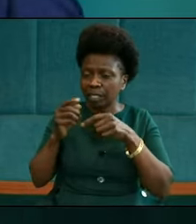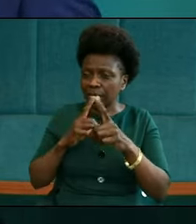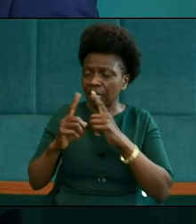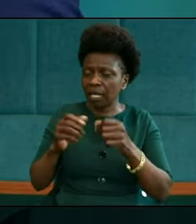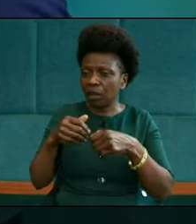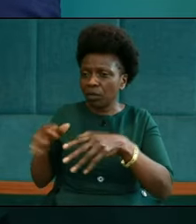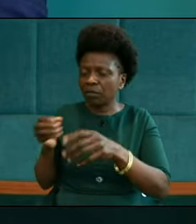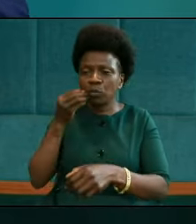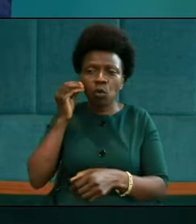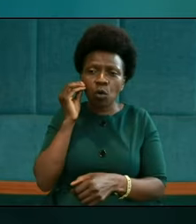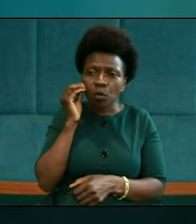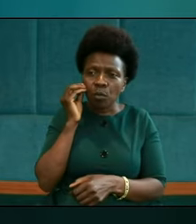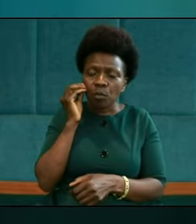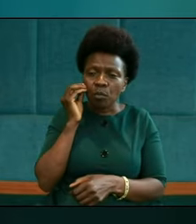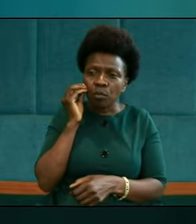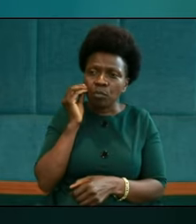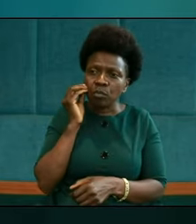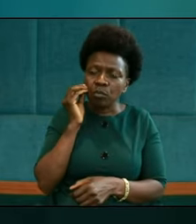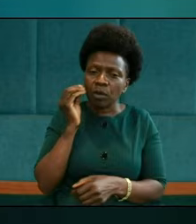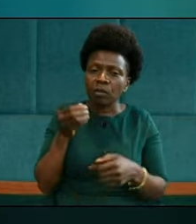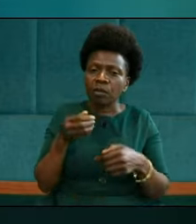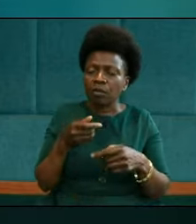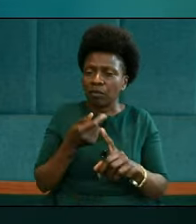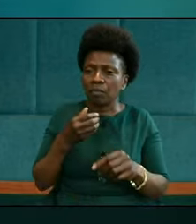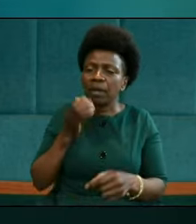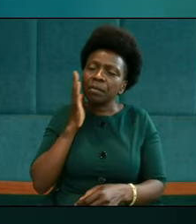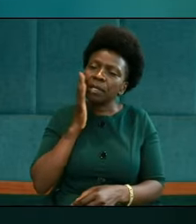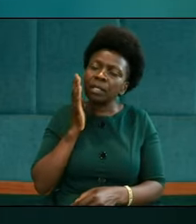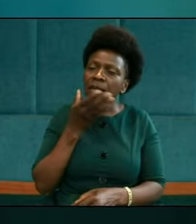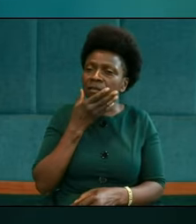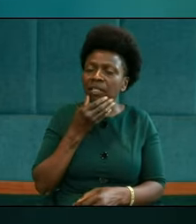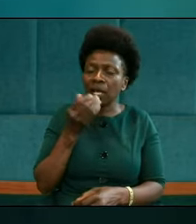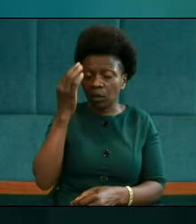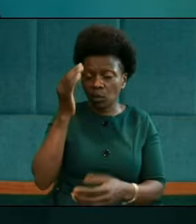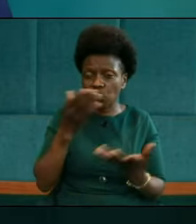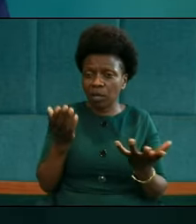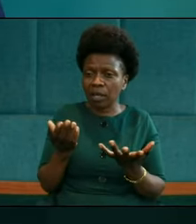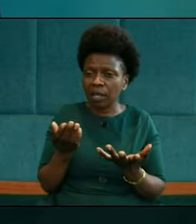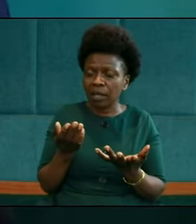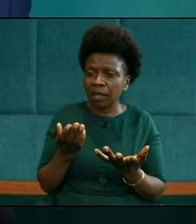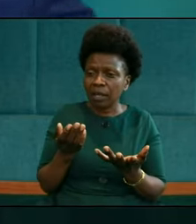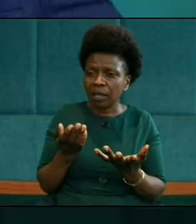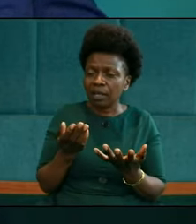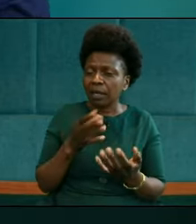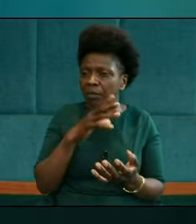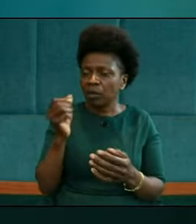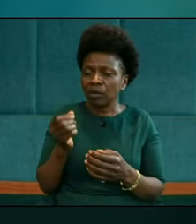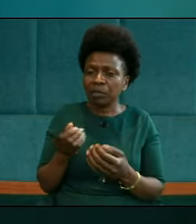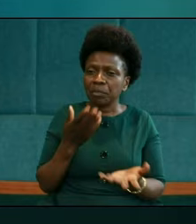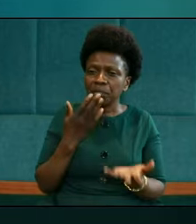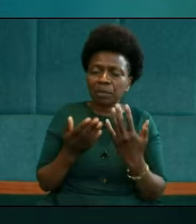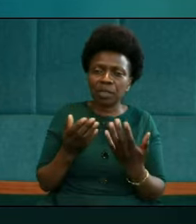home. I'm running away from my mother and my father. I don't know when I will ever see them.